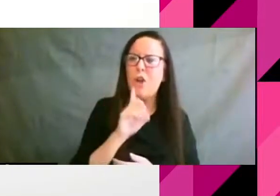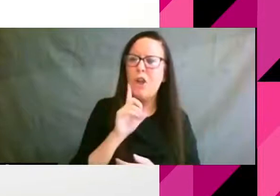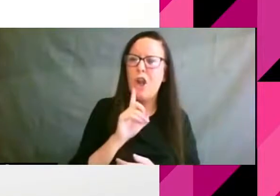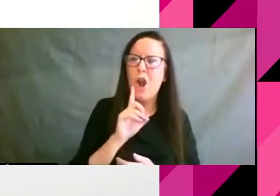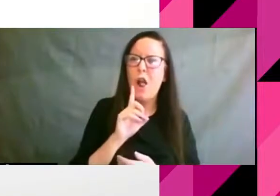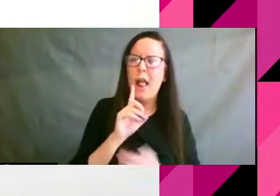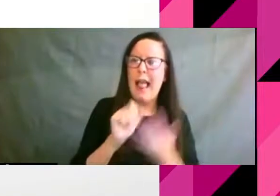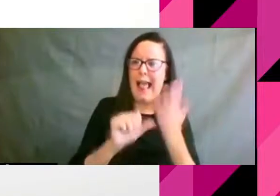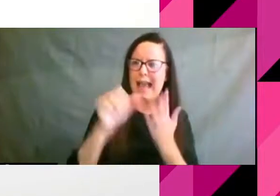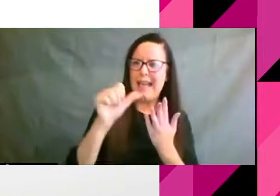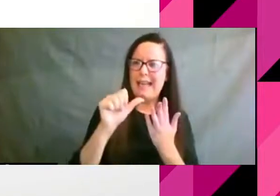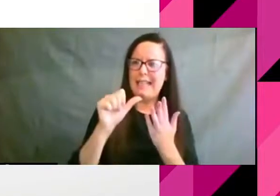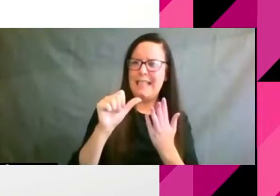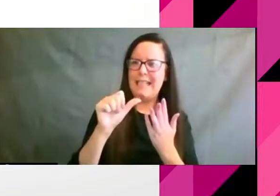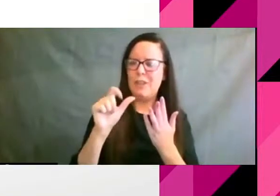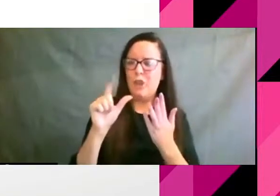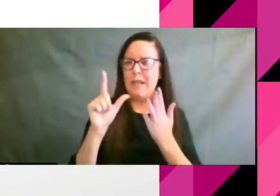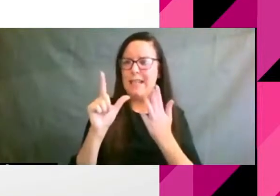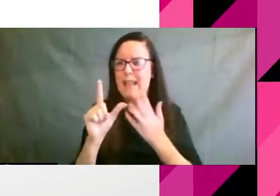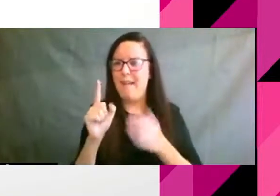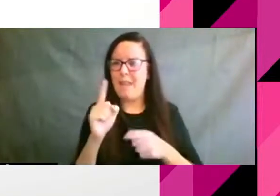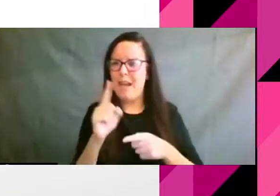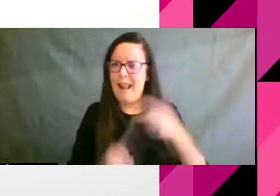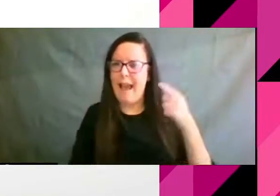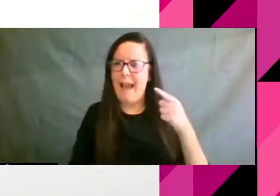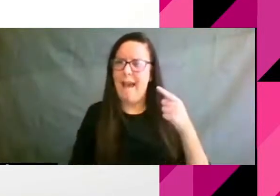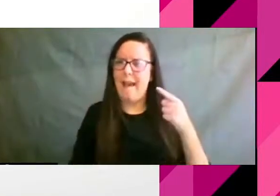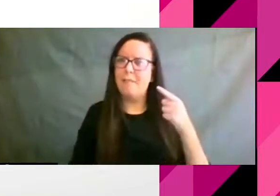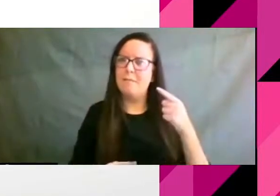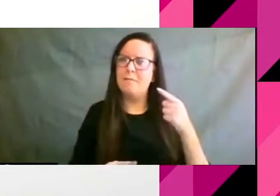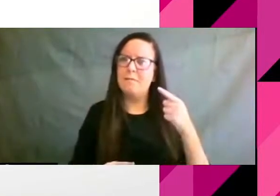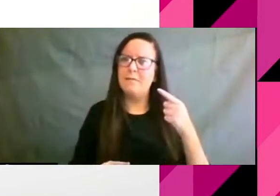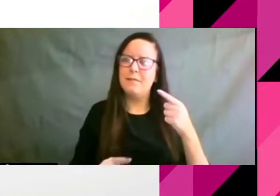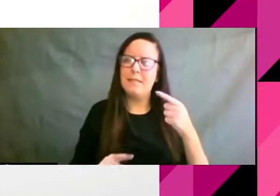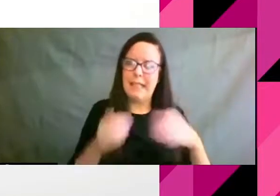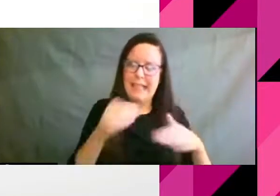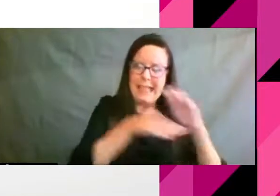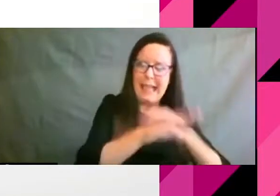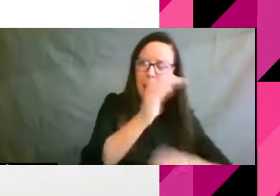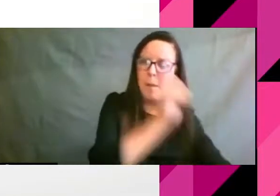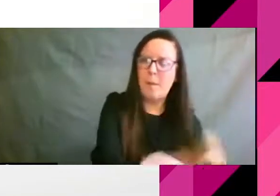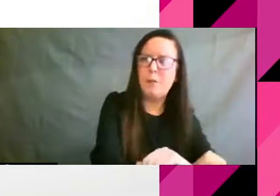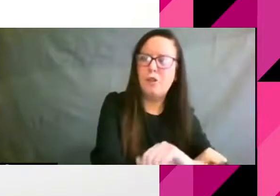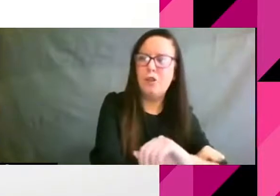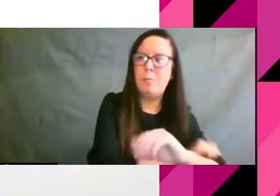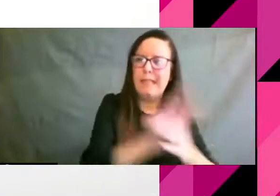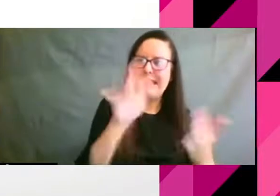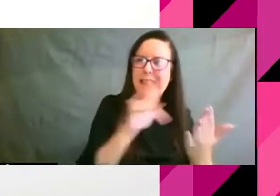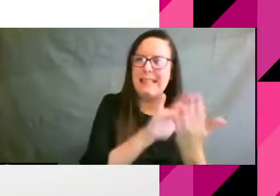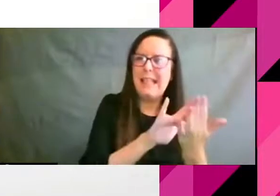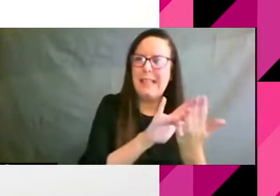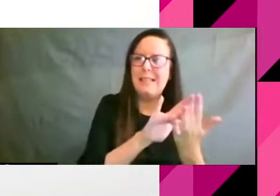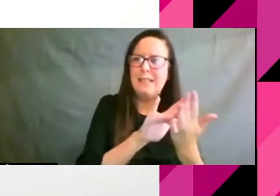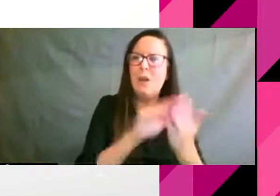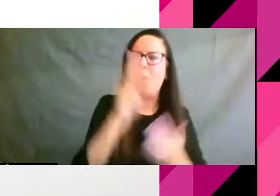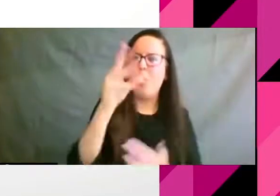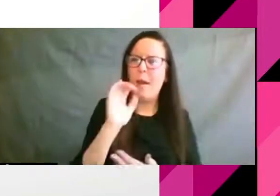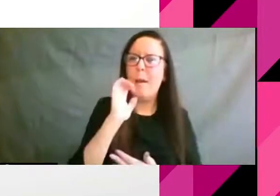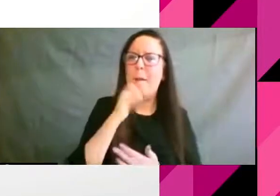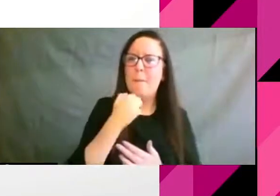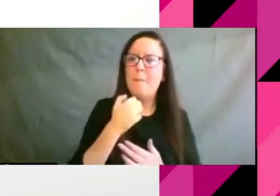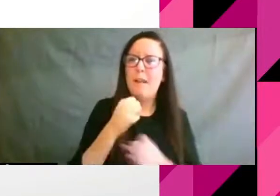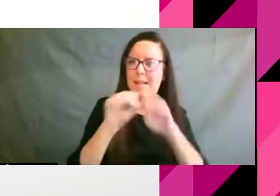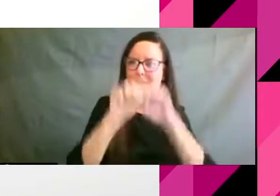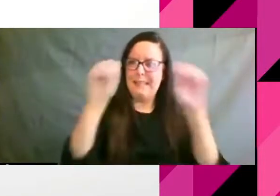7.5 end up in juvenile detention? The brutally honest answer to that question is because the system is designed for that to